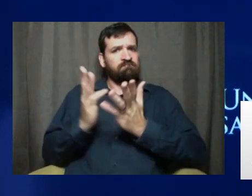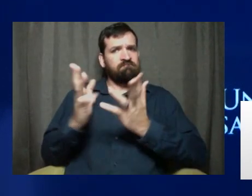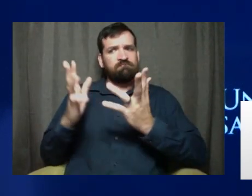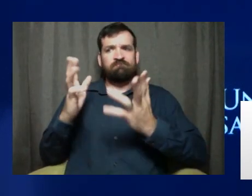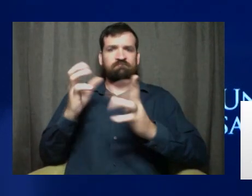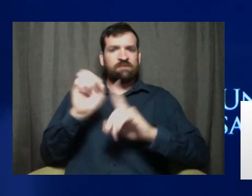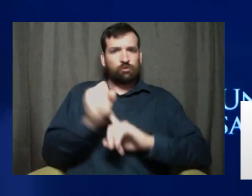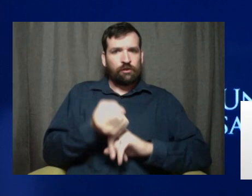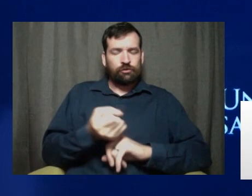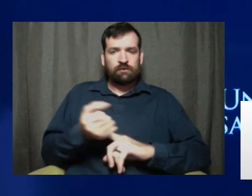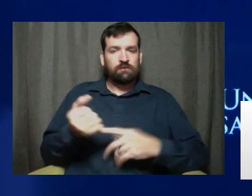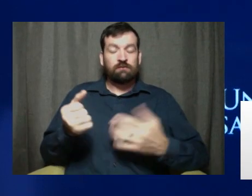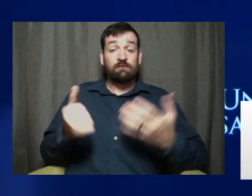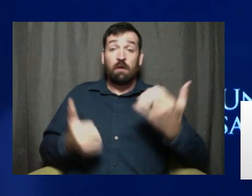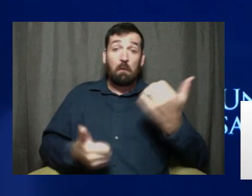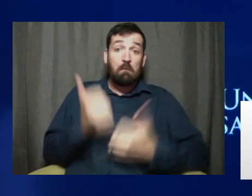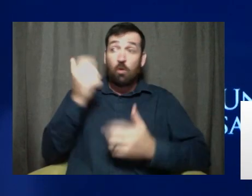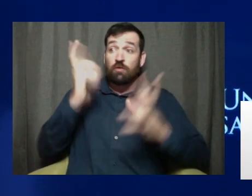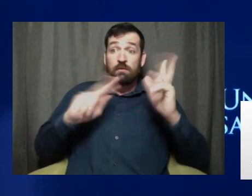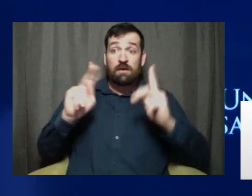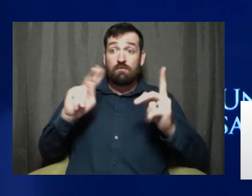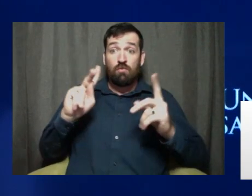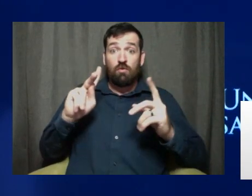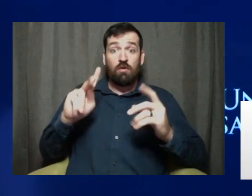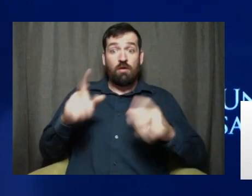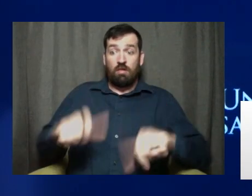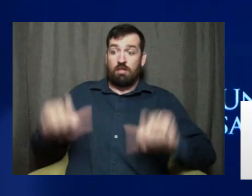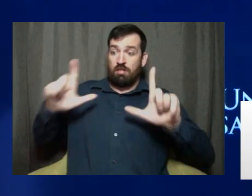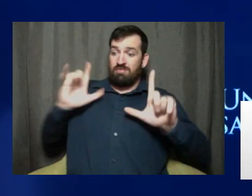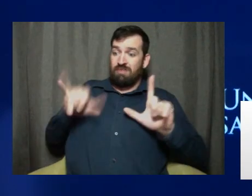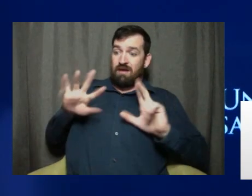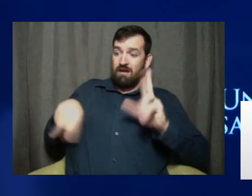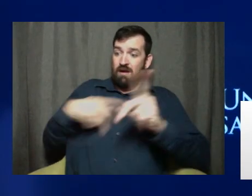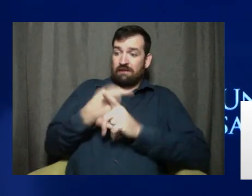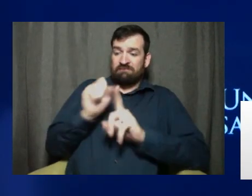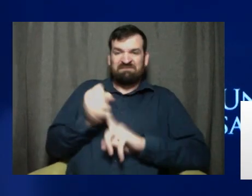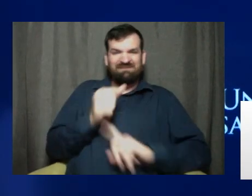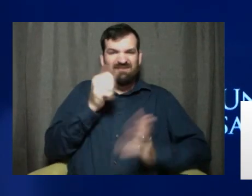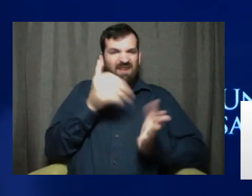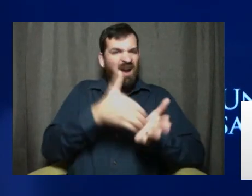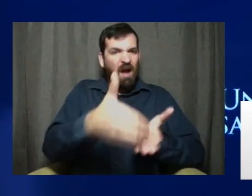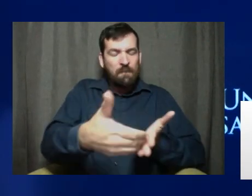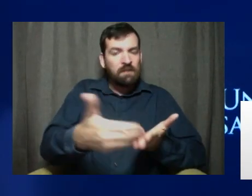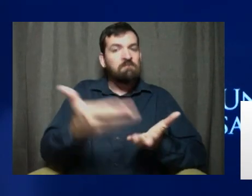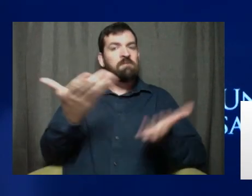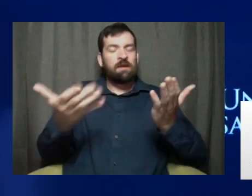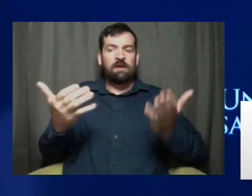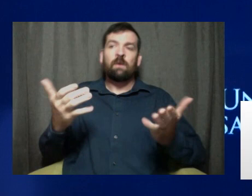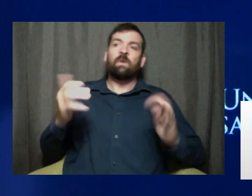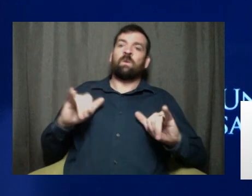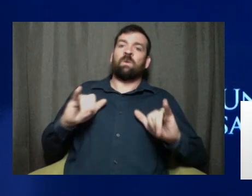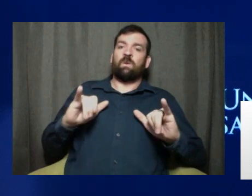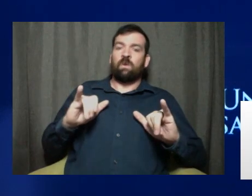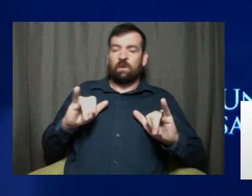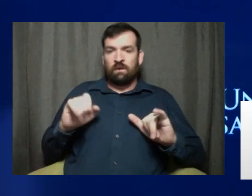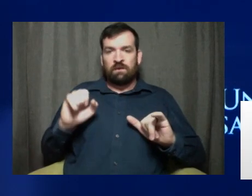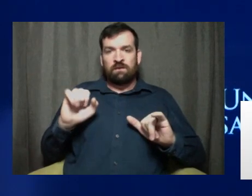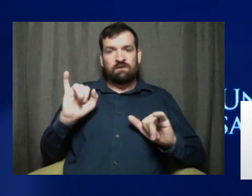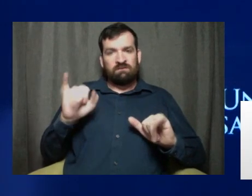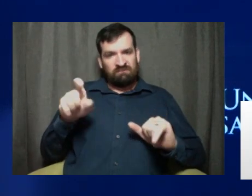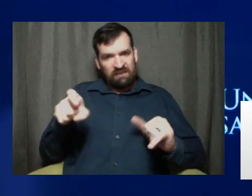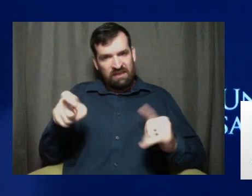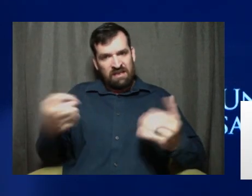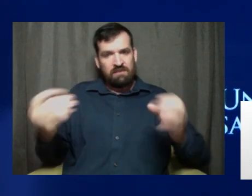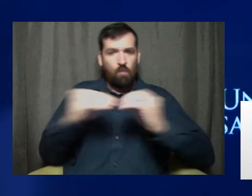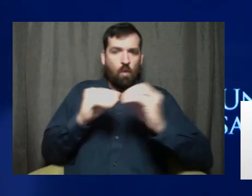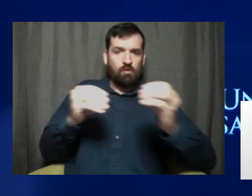common that most people come across those types of conditions. Sometimes they might get reassurance, and they need to be able to actually get a little bit more knowledge